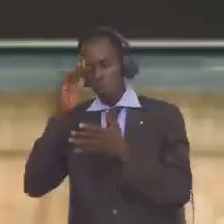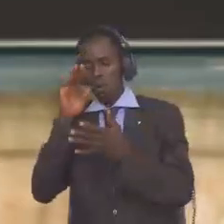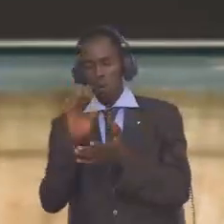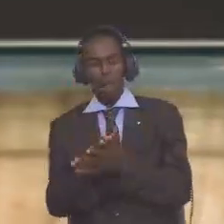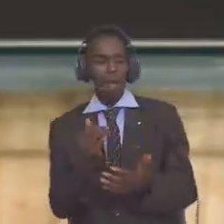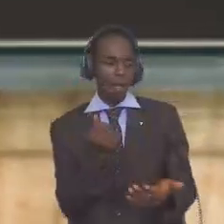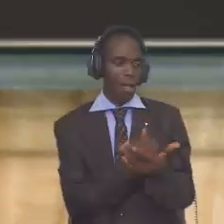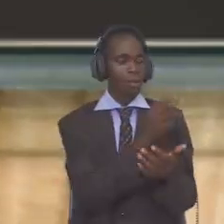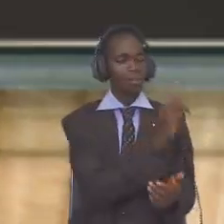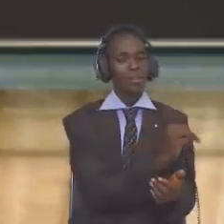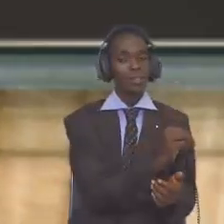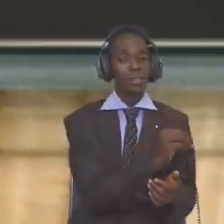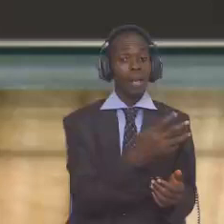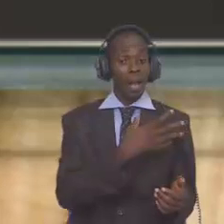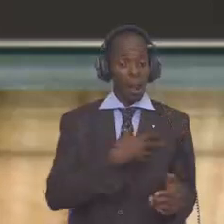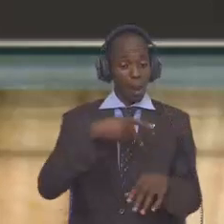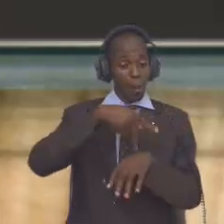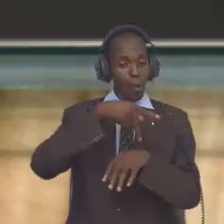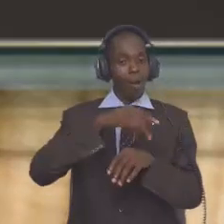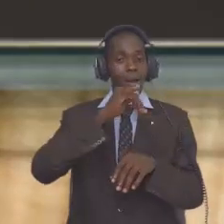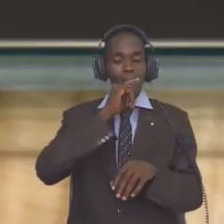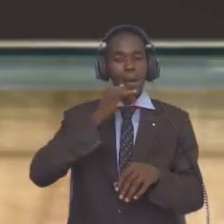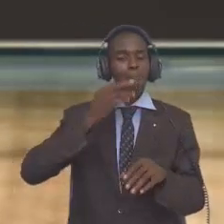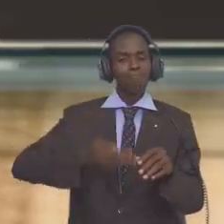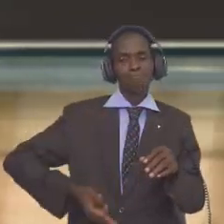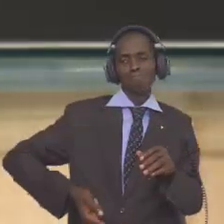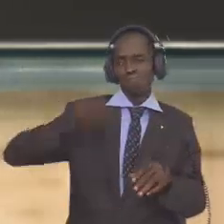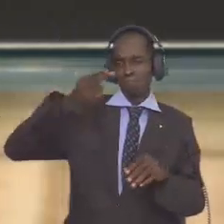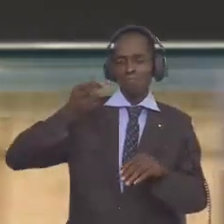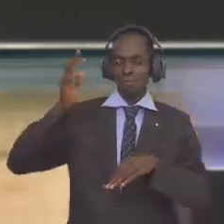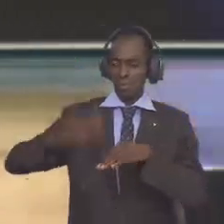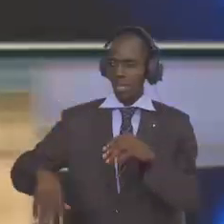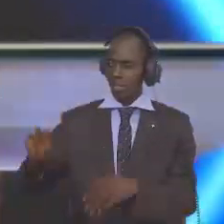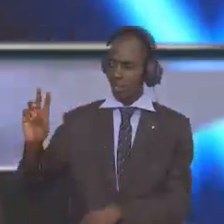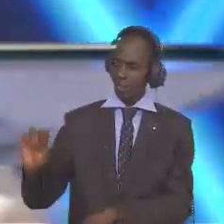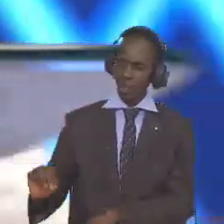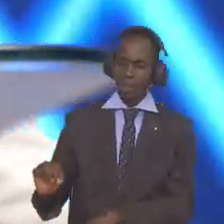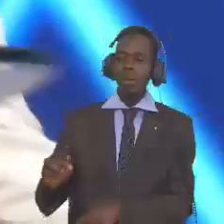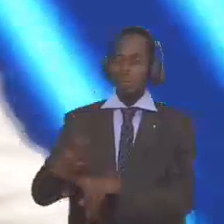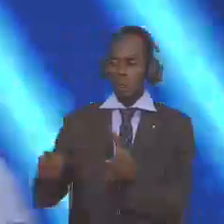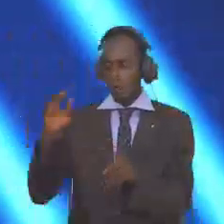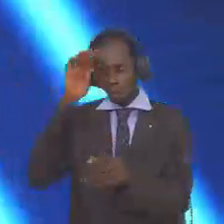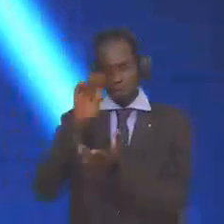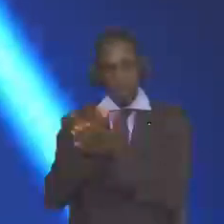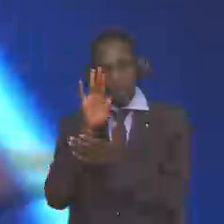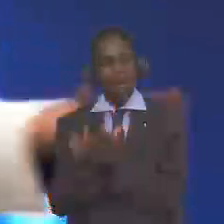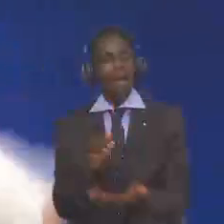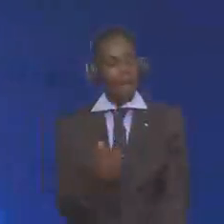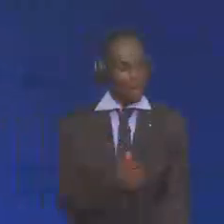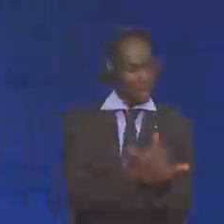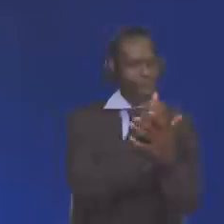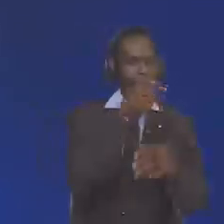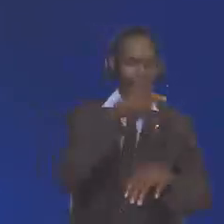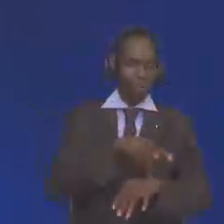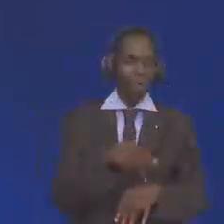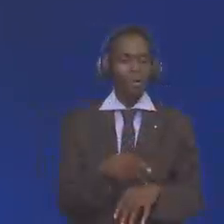above them, they helped him. And so you look at yourself, those who are lower than you in a Christian